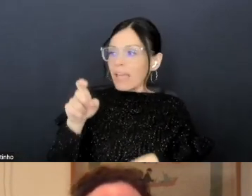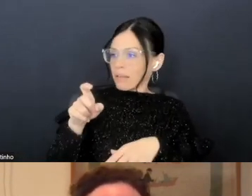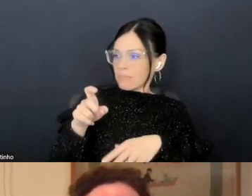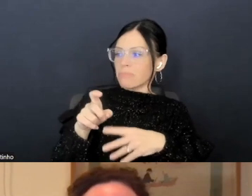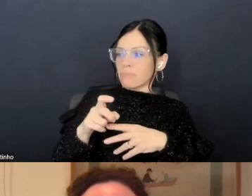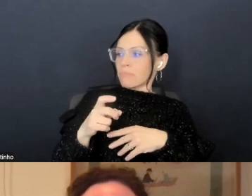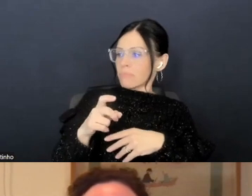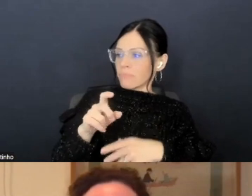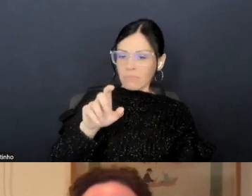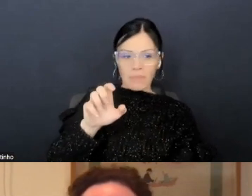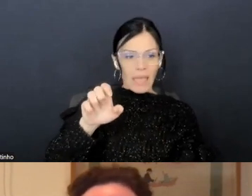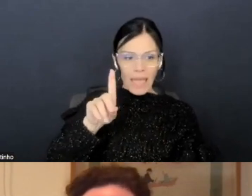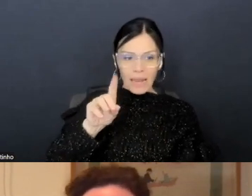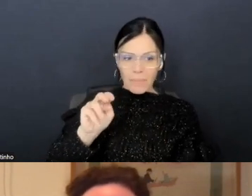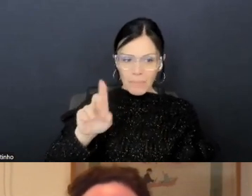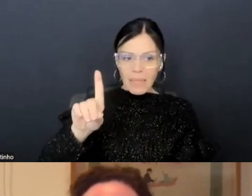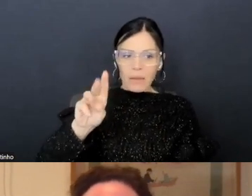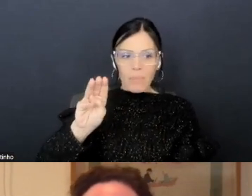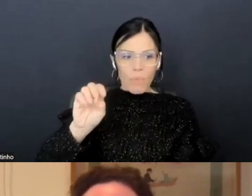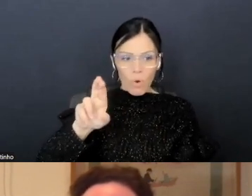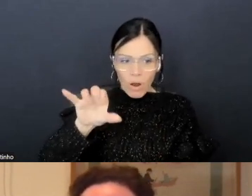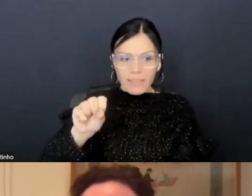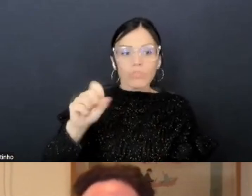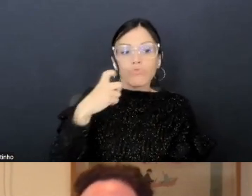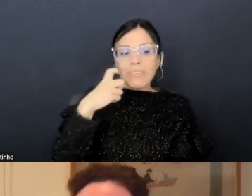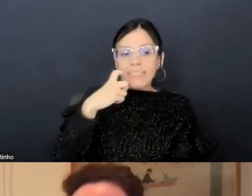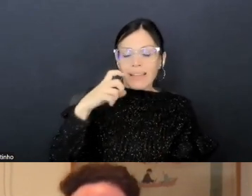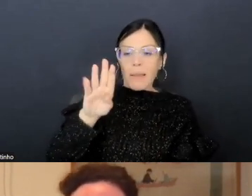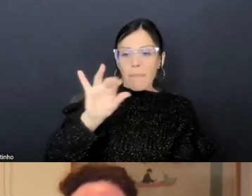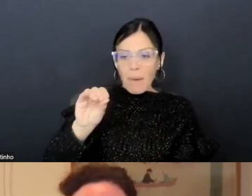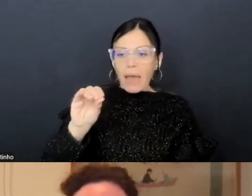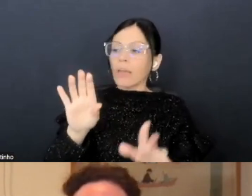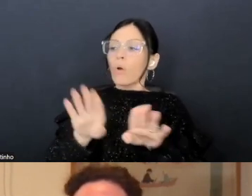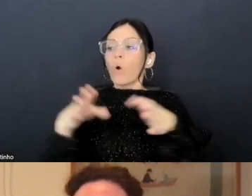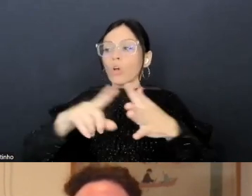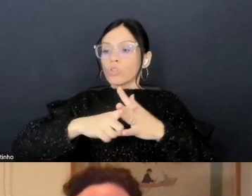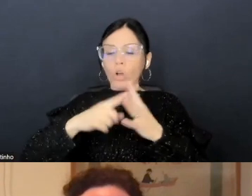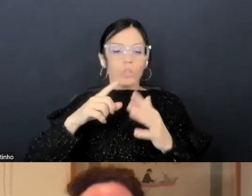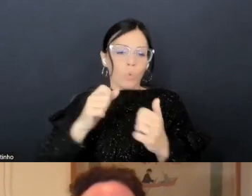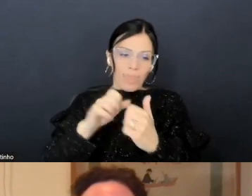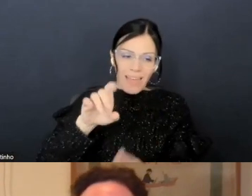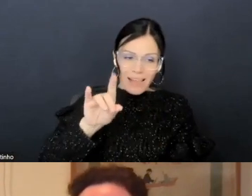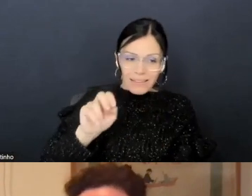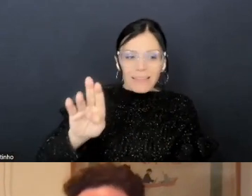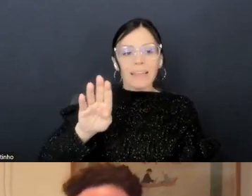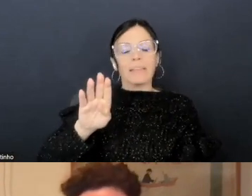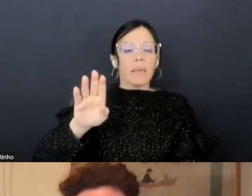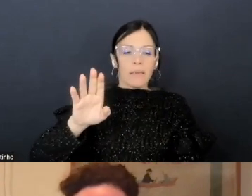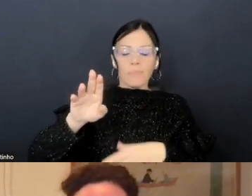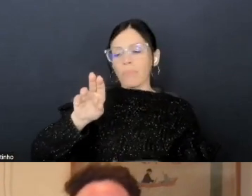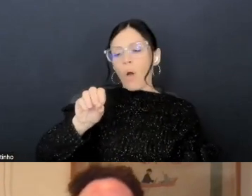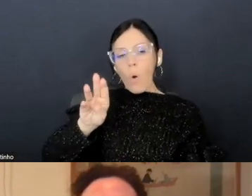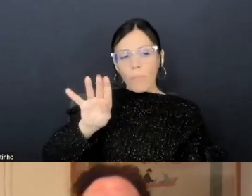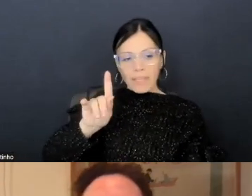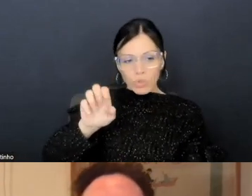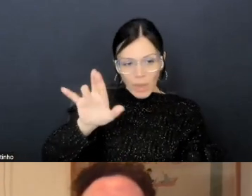edmund morris's recent biography opens with a discussion of edison's obituaries many of which marveled this